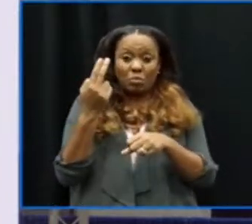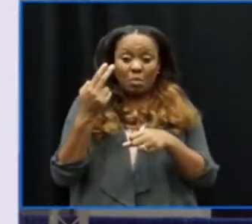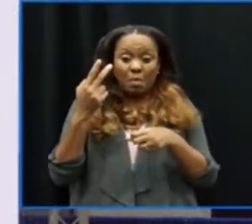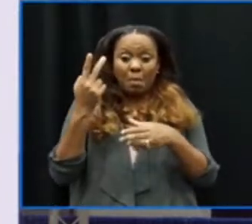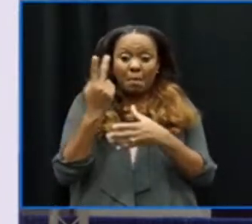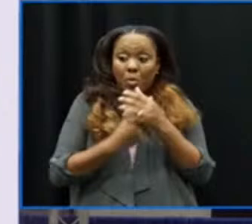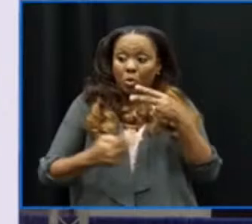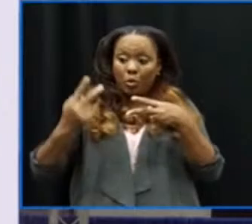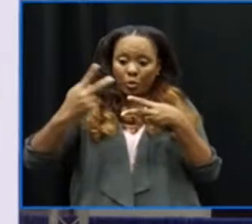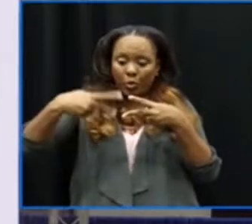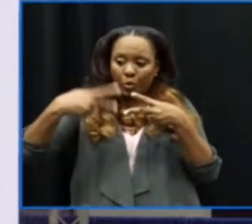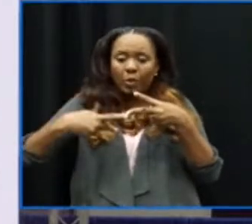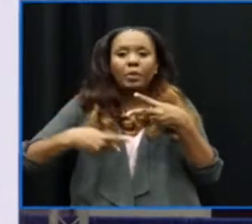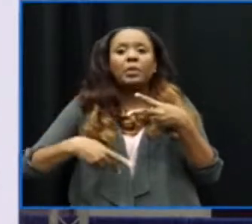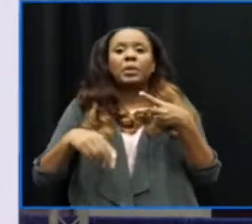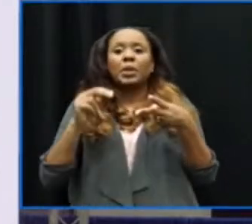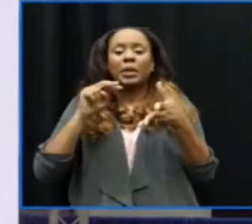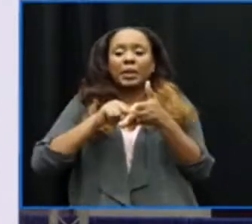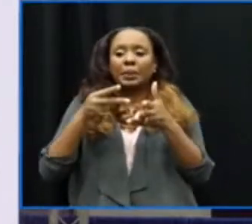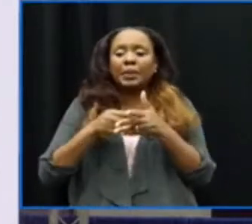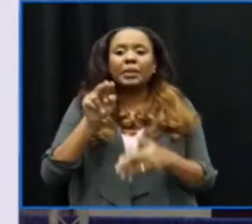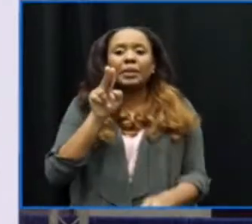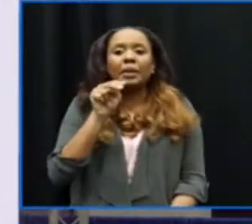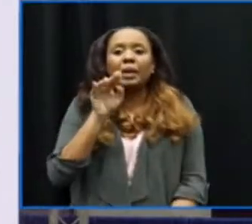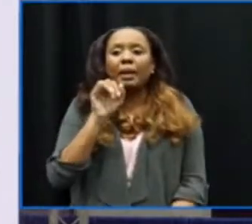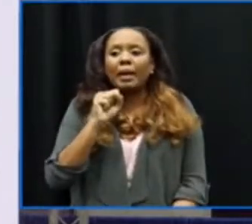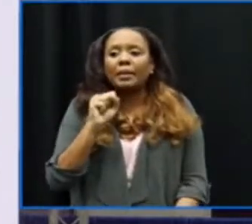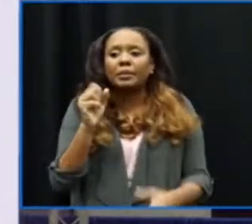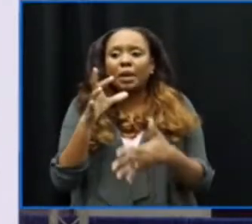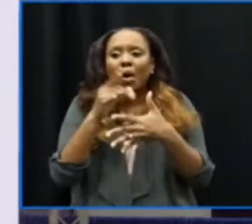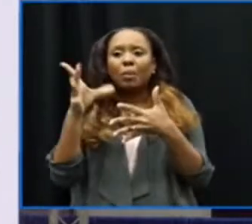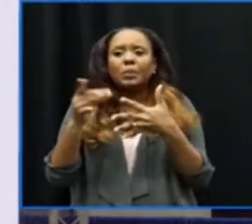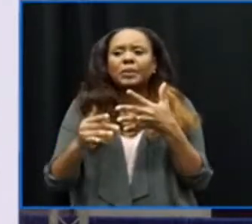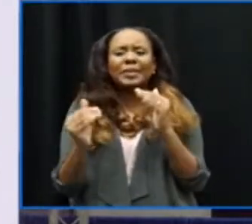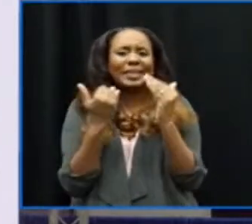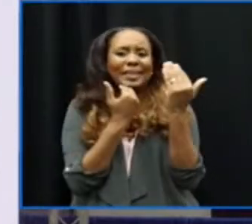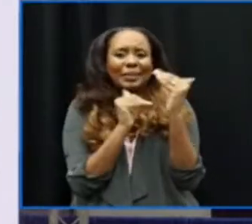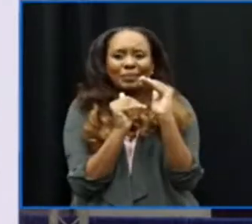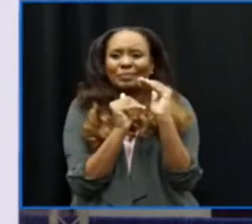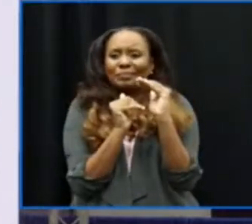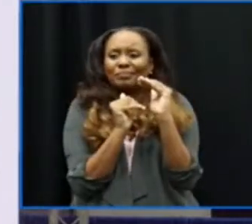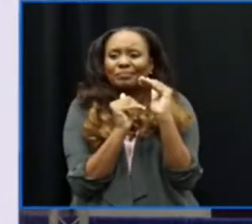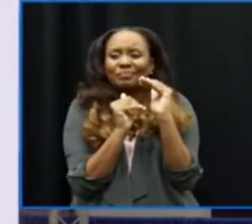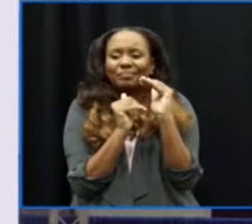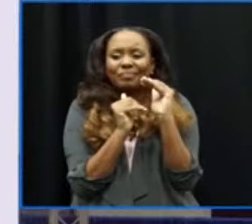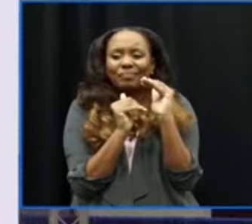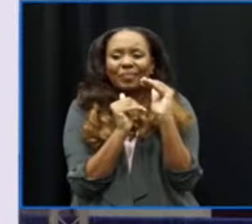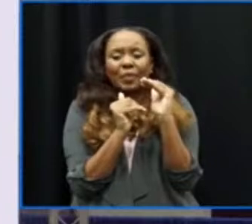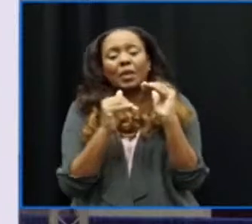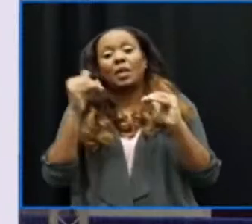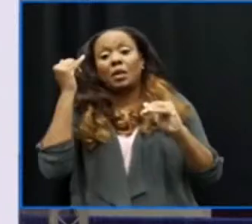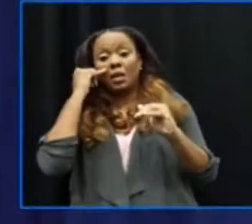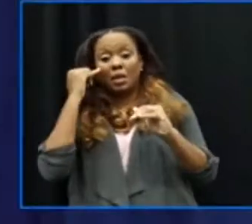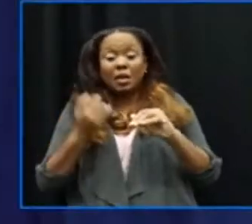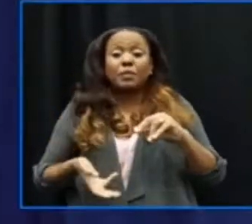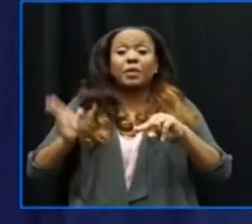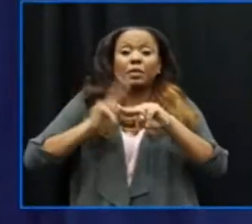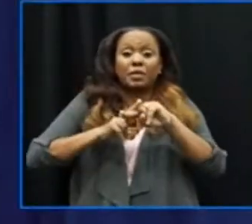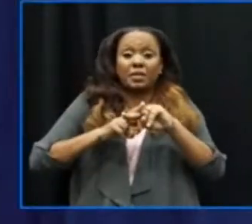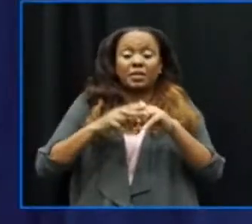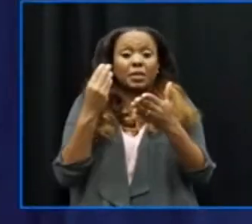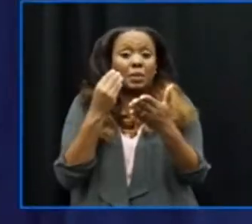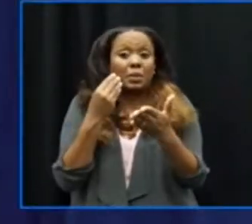And so for the NIS, the options are limited. Increasing income, of course, we can increase the contribution